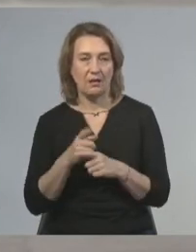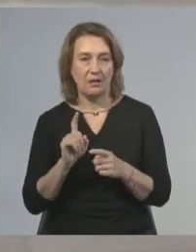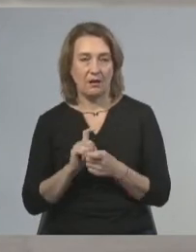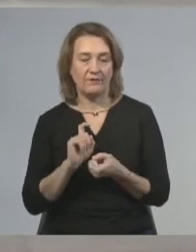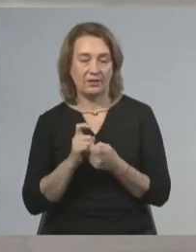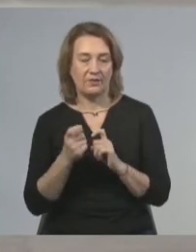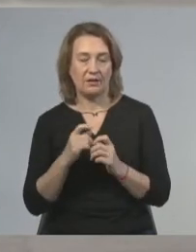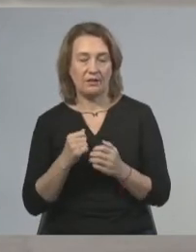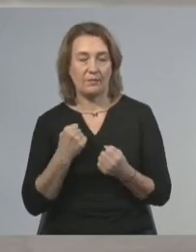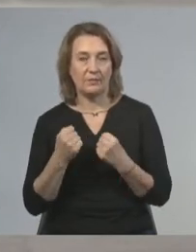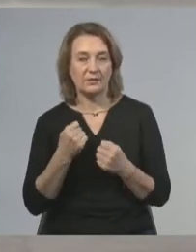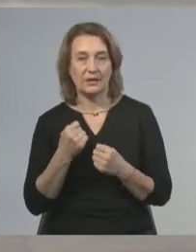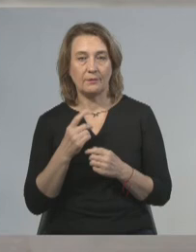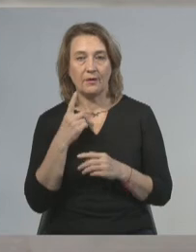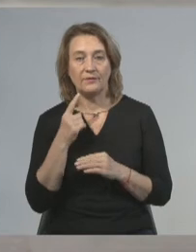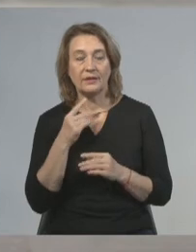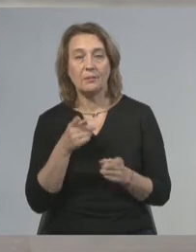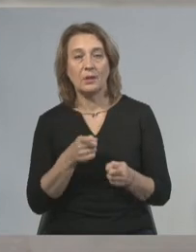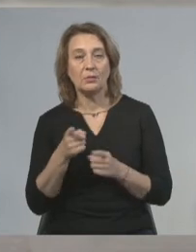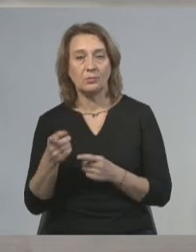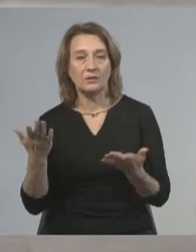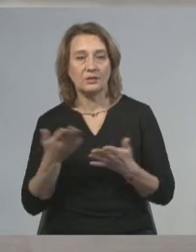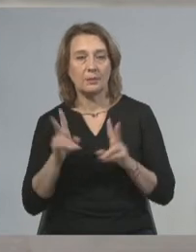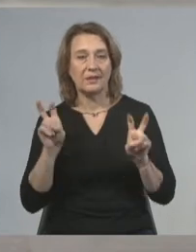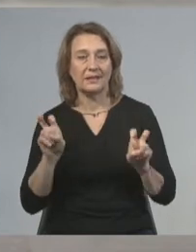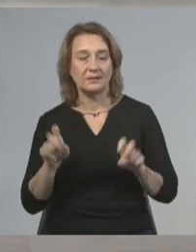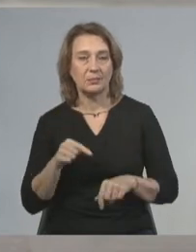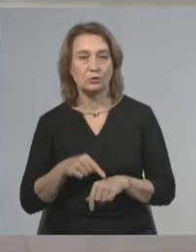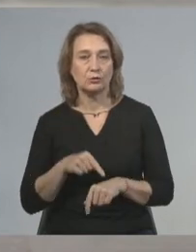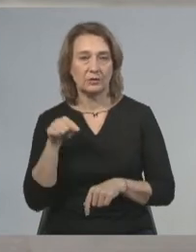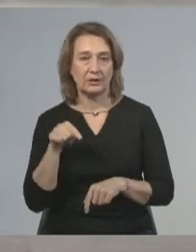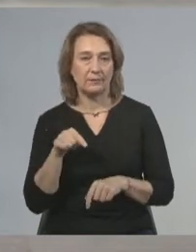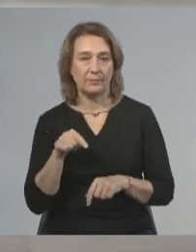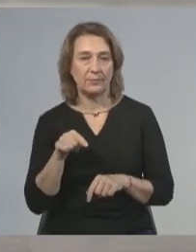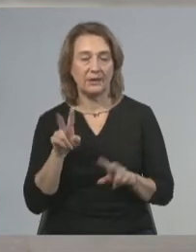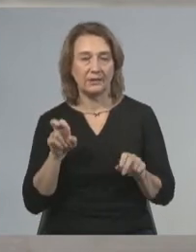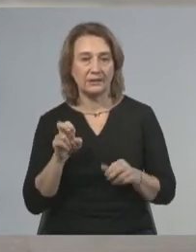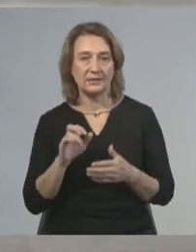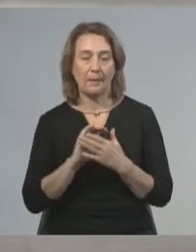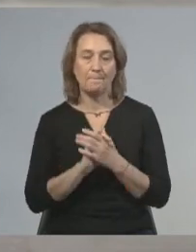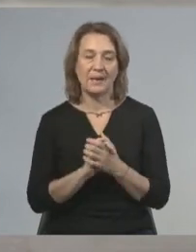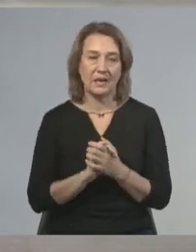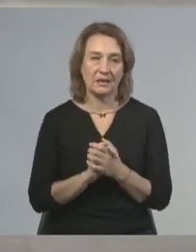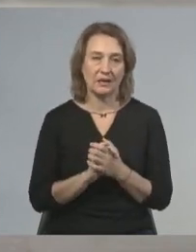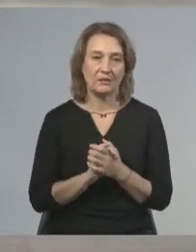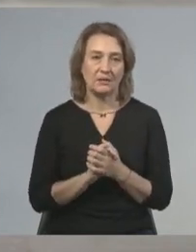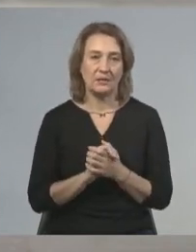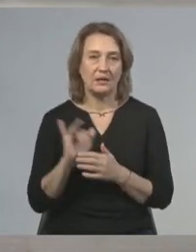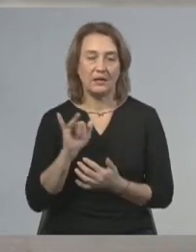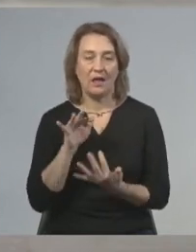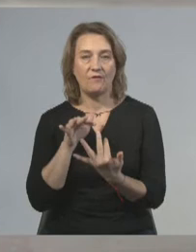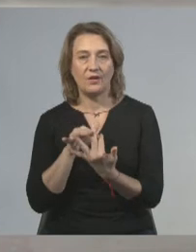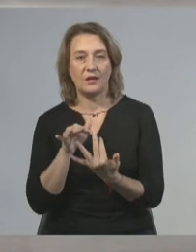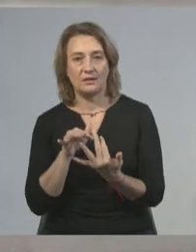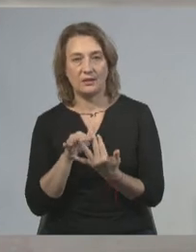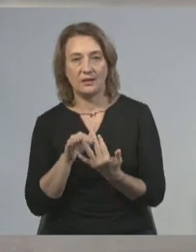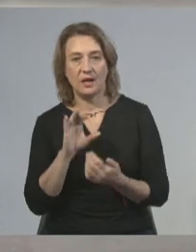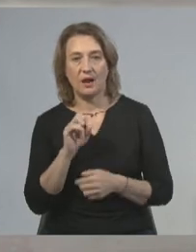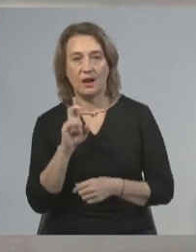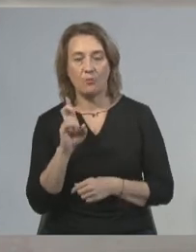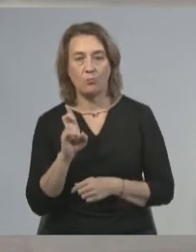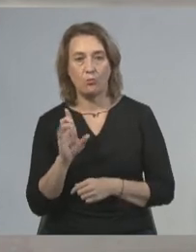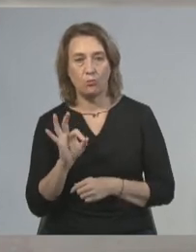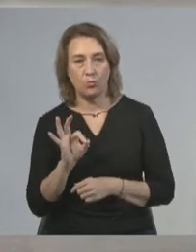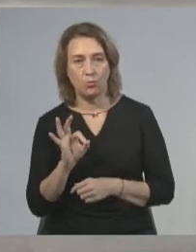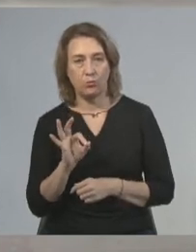understand that the information war also goes on and a lot of sources manipulate those issues